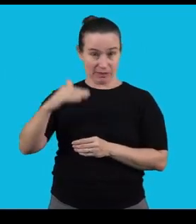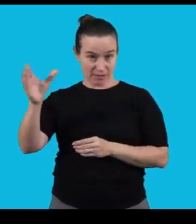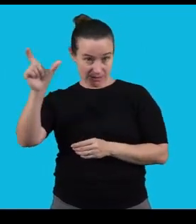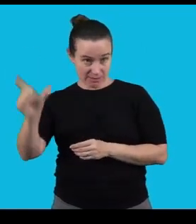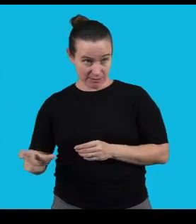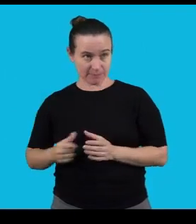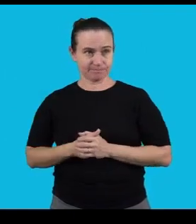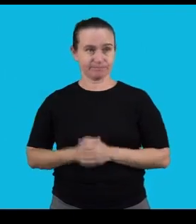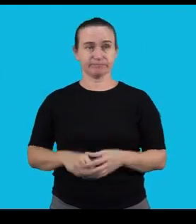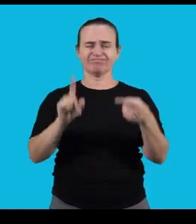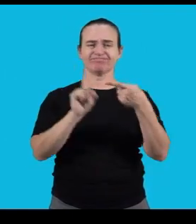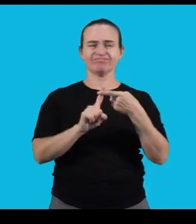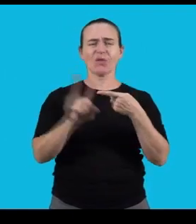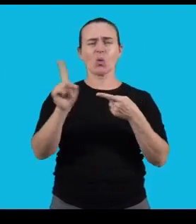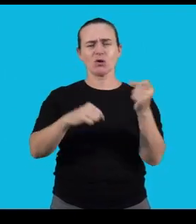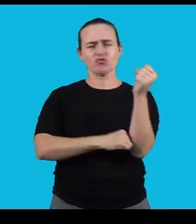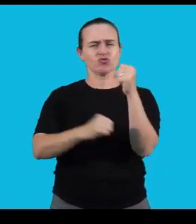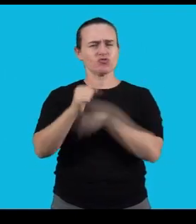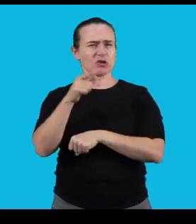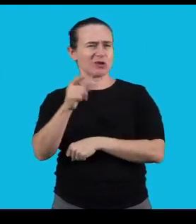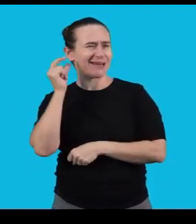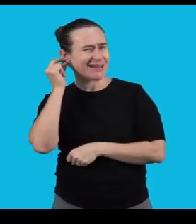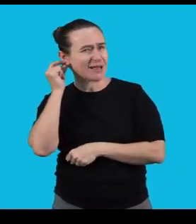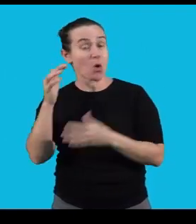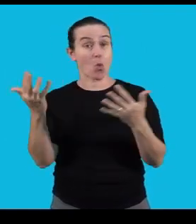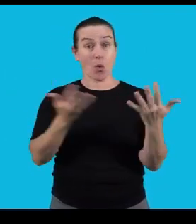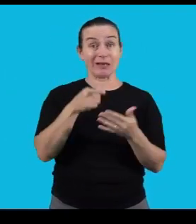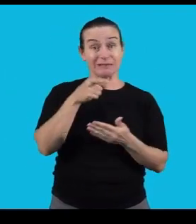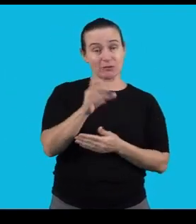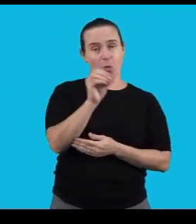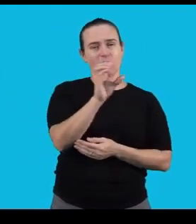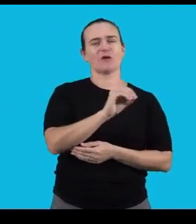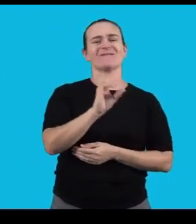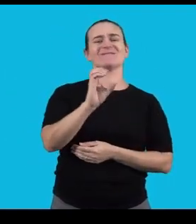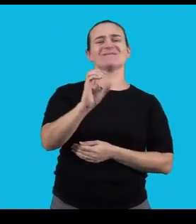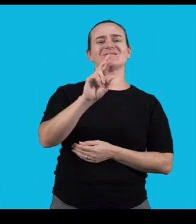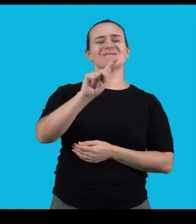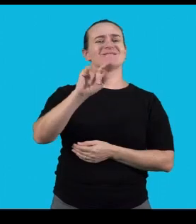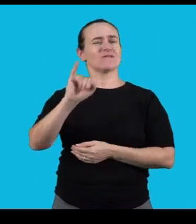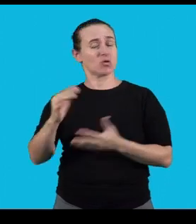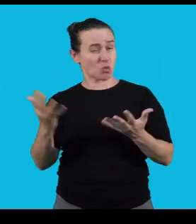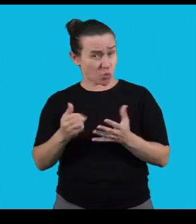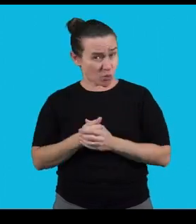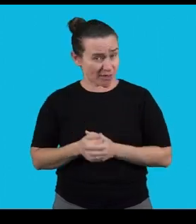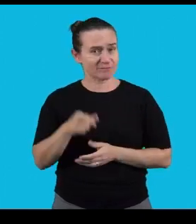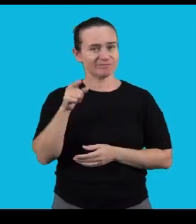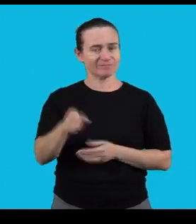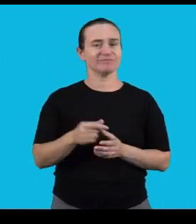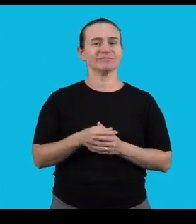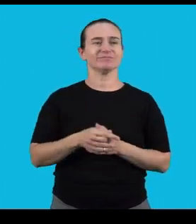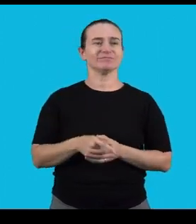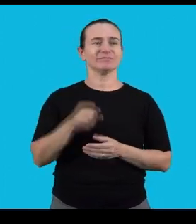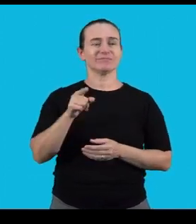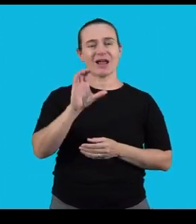loss. 261. Name the structure in the ear where the organ of Corti is located. Organ of